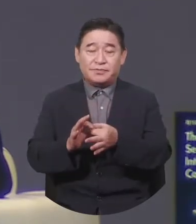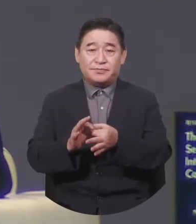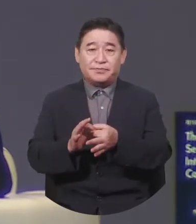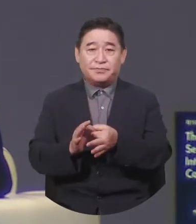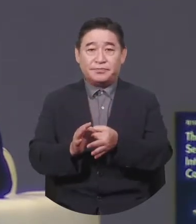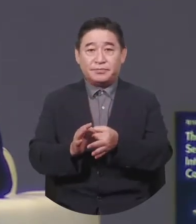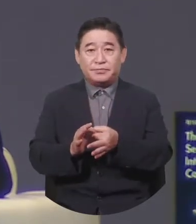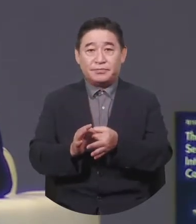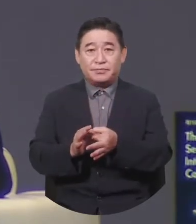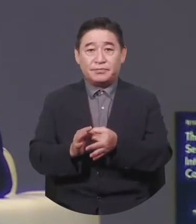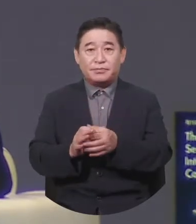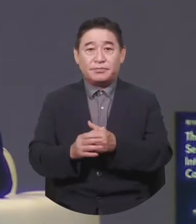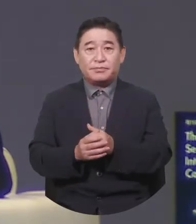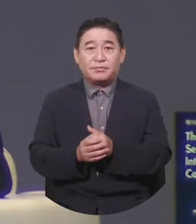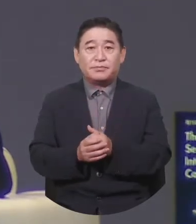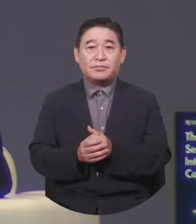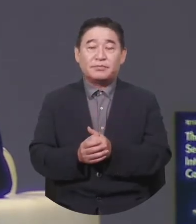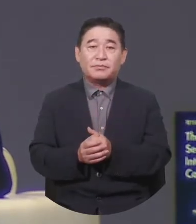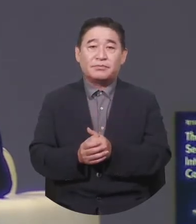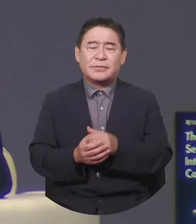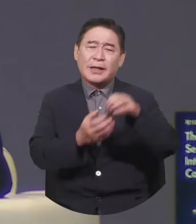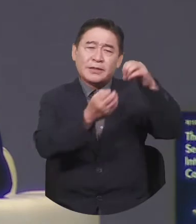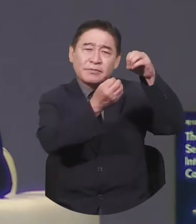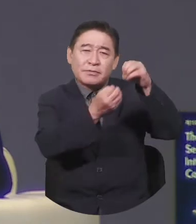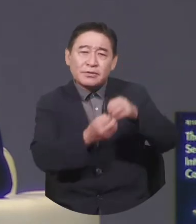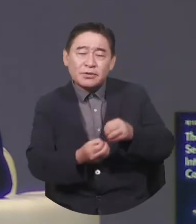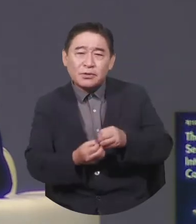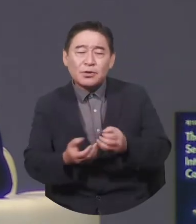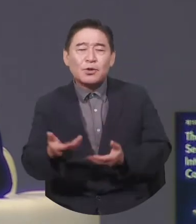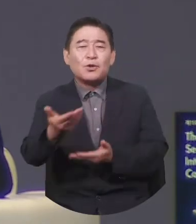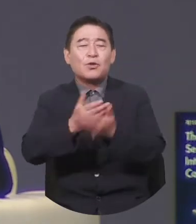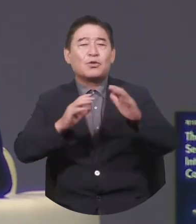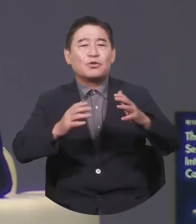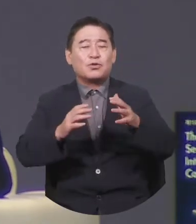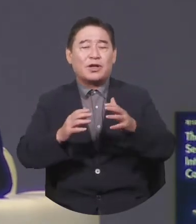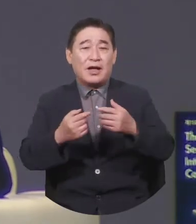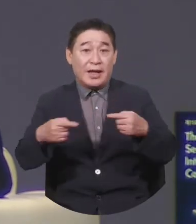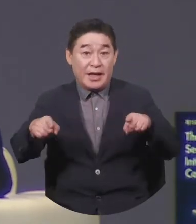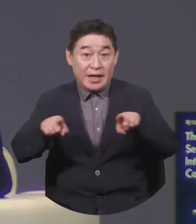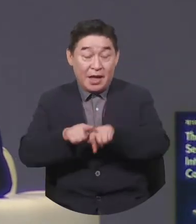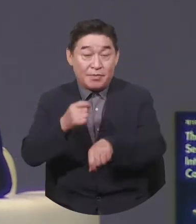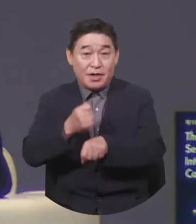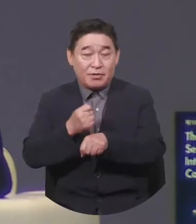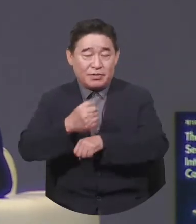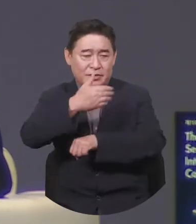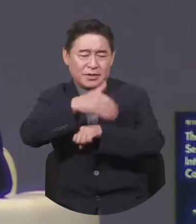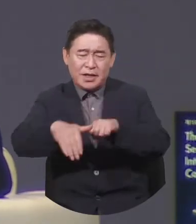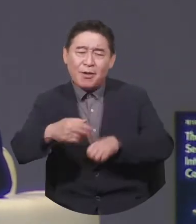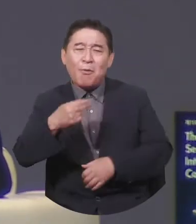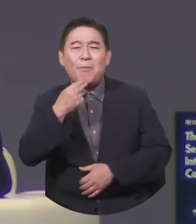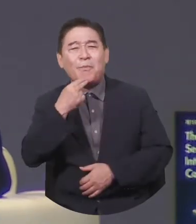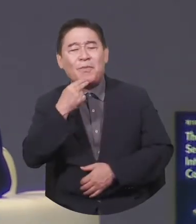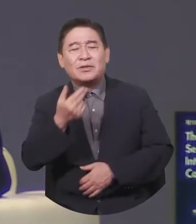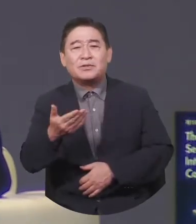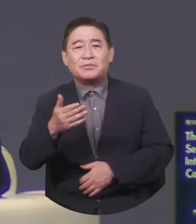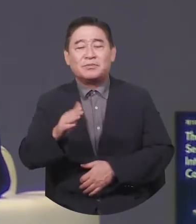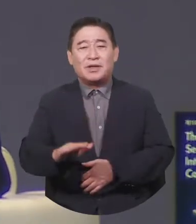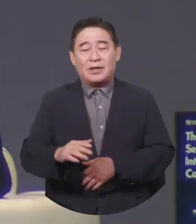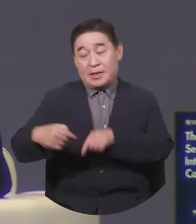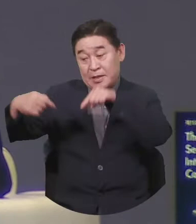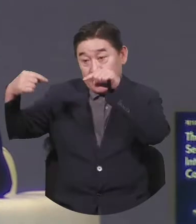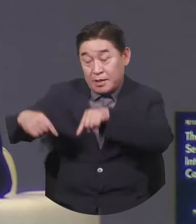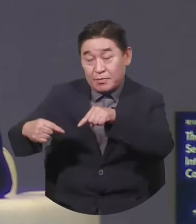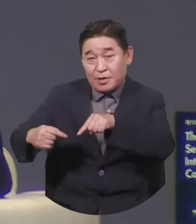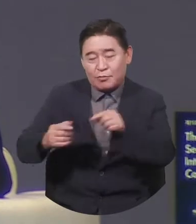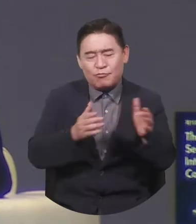traditional partner or the bilateral, but we are very open to do such cooperation.